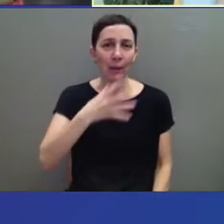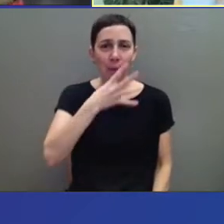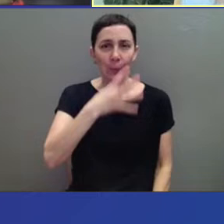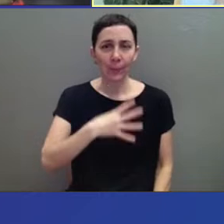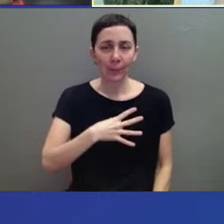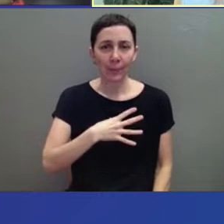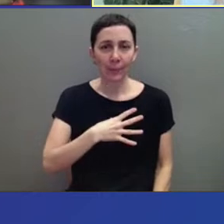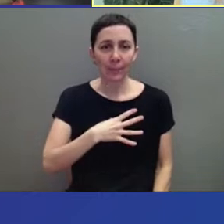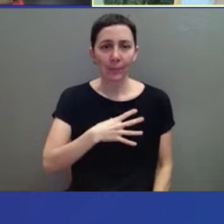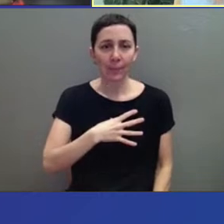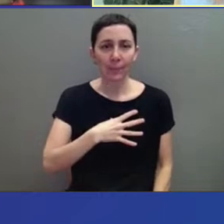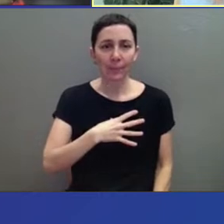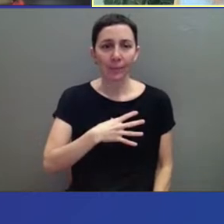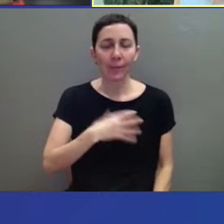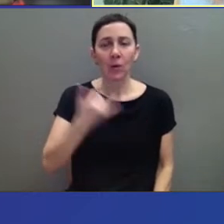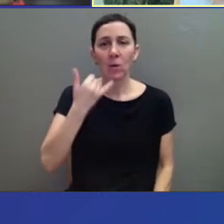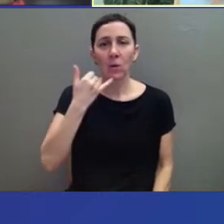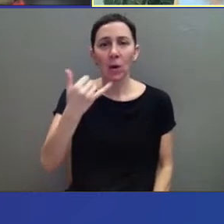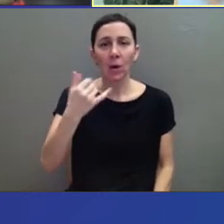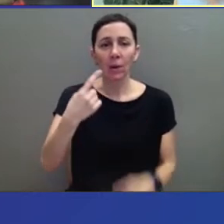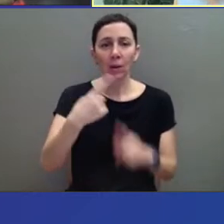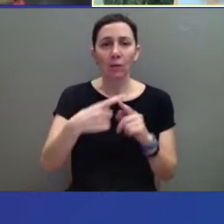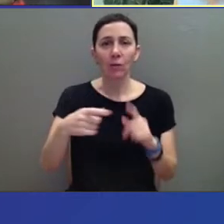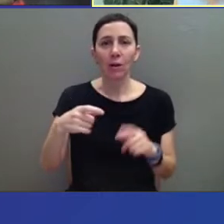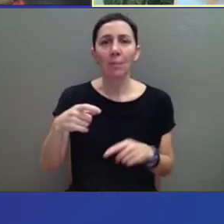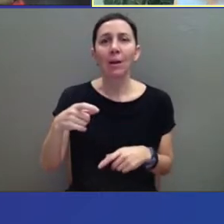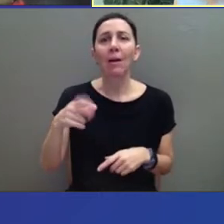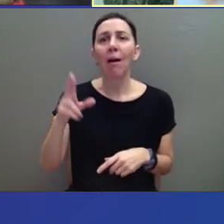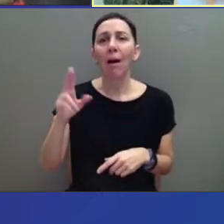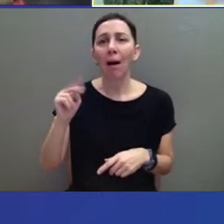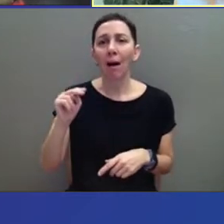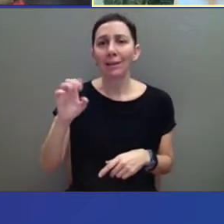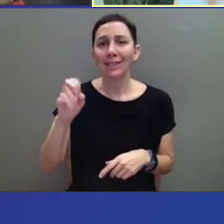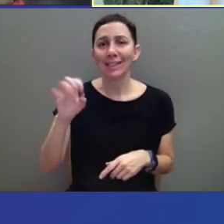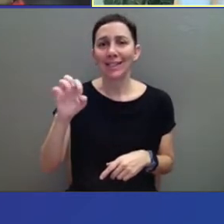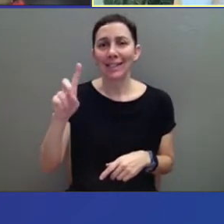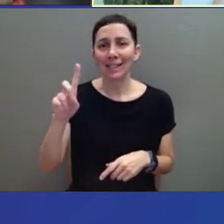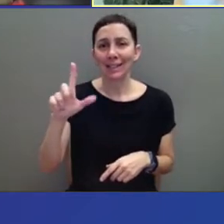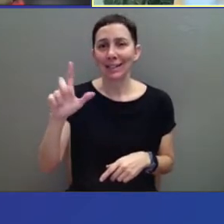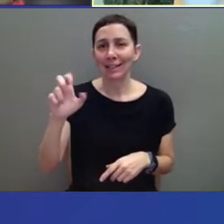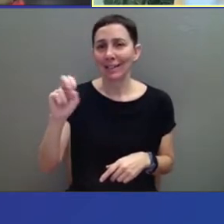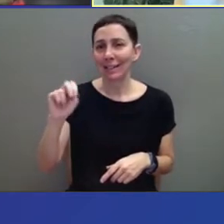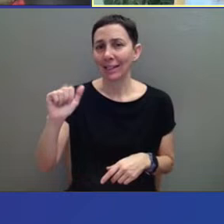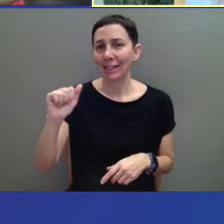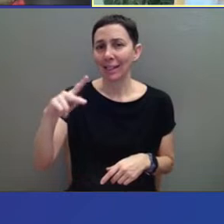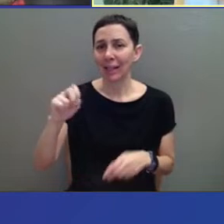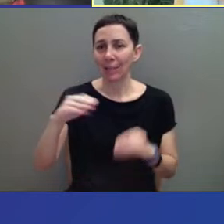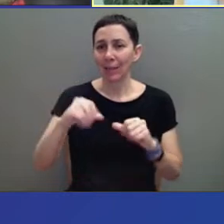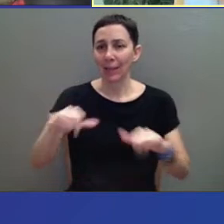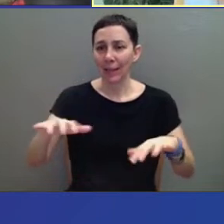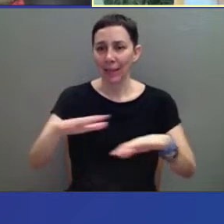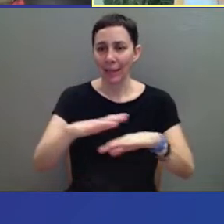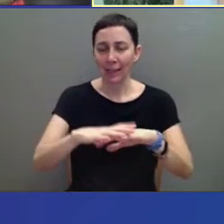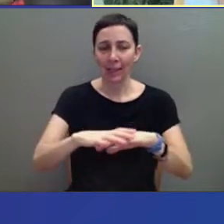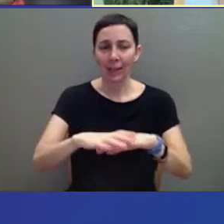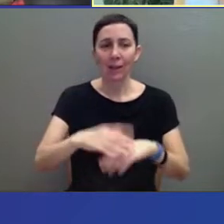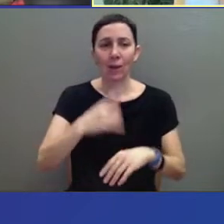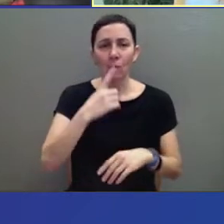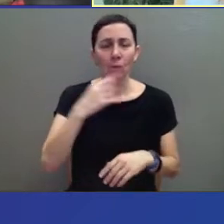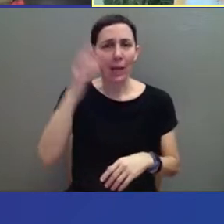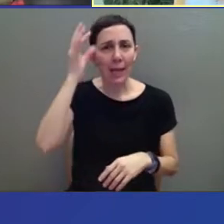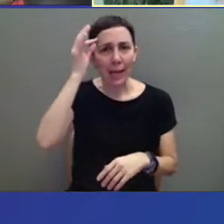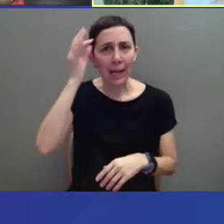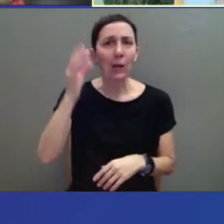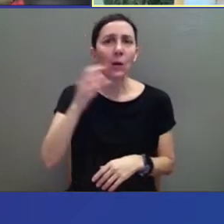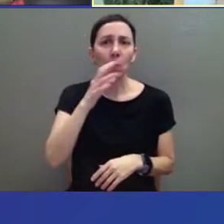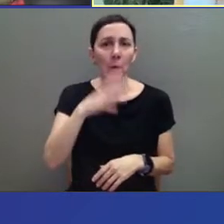am calling in from the unceded Lenape territories. I am a red-haired, middle-aged woman